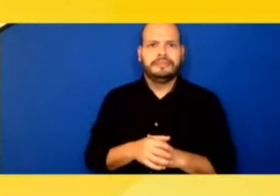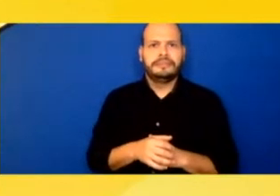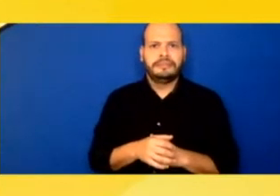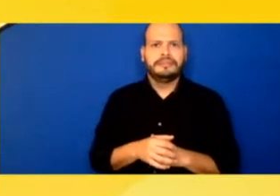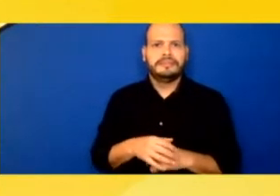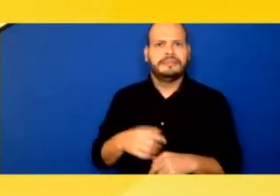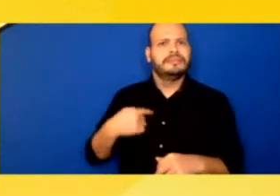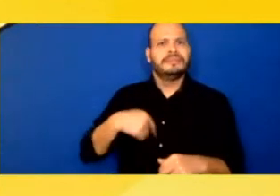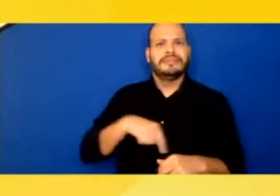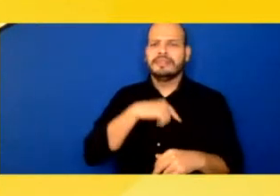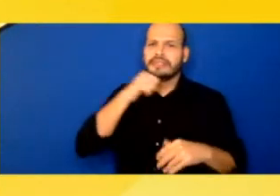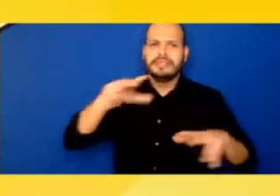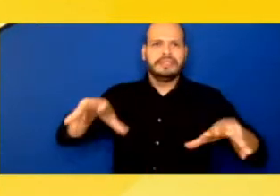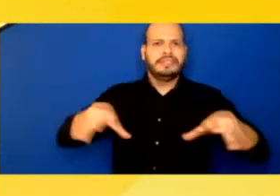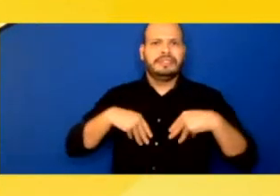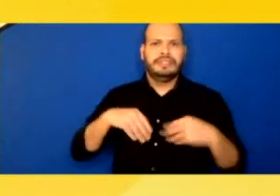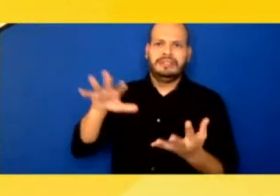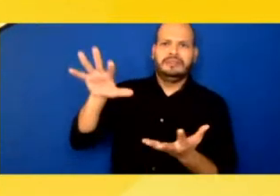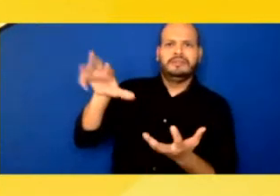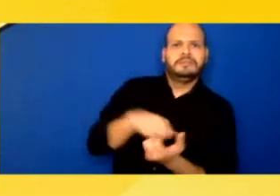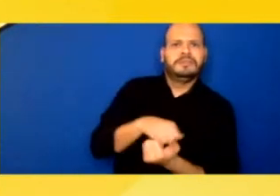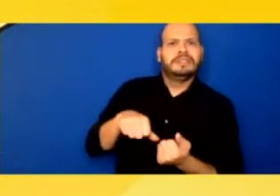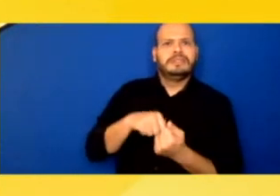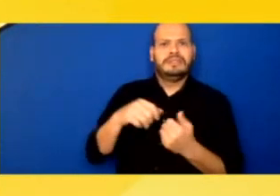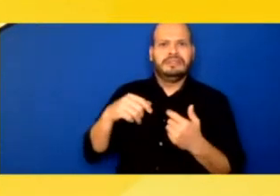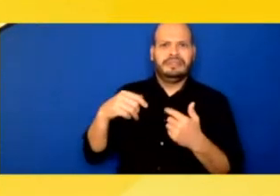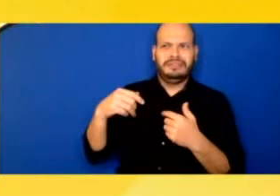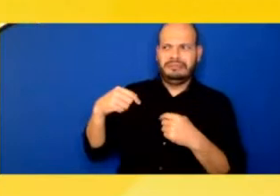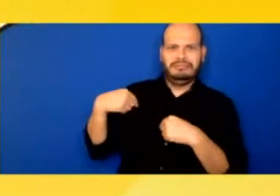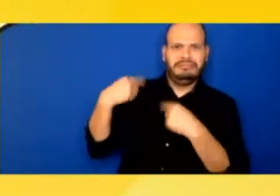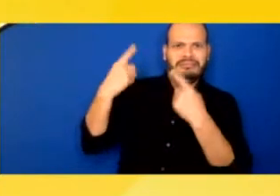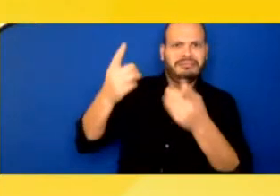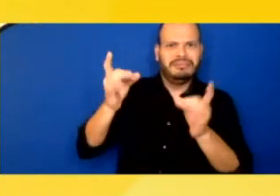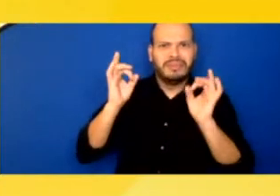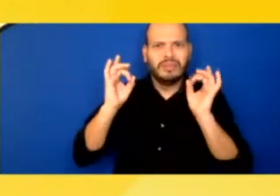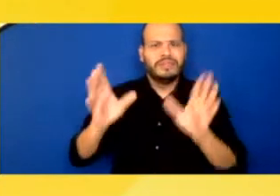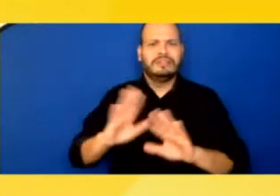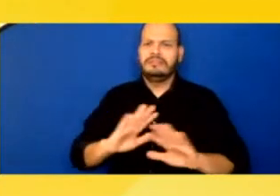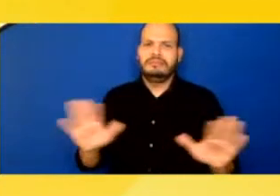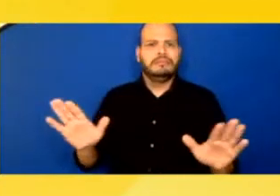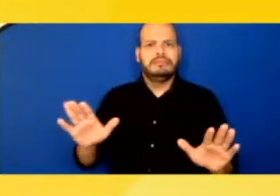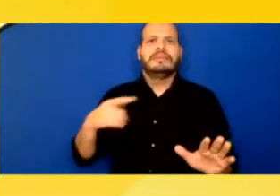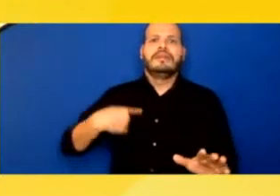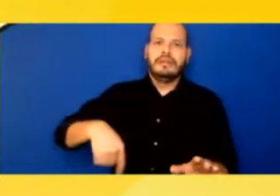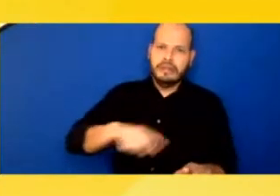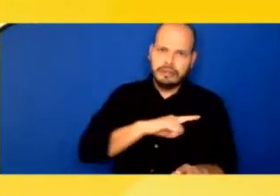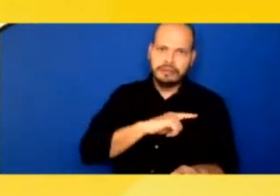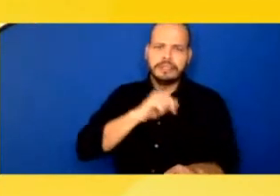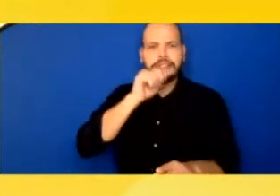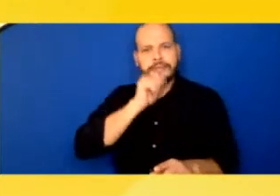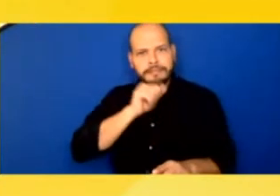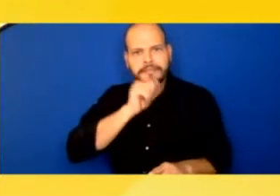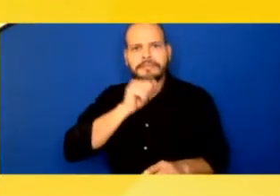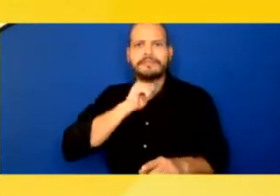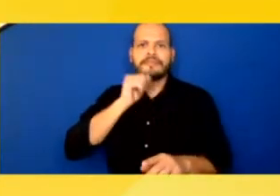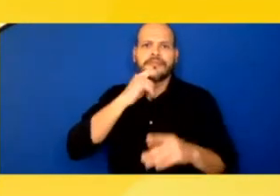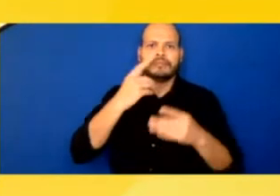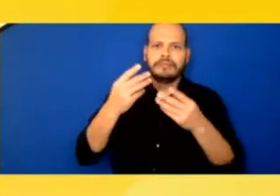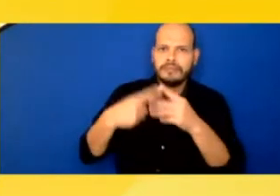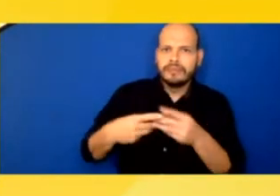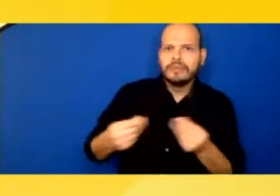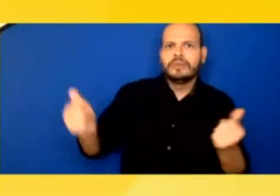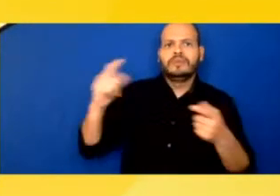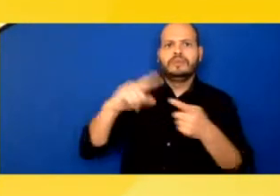soul. Our nation, our world soul is in trouble, and we've got to demythologize this